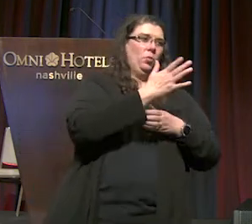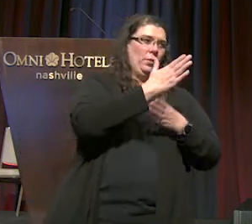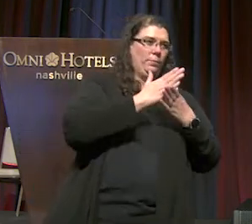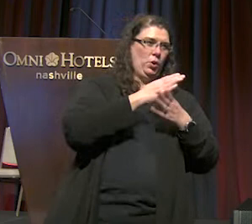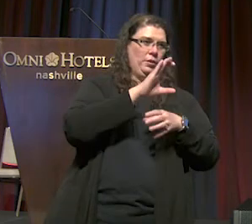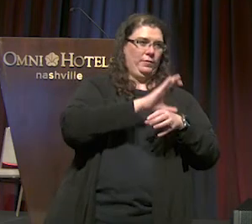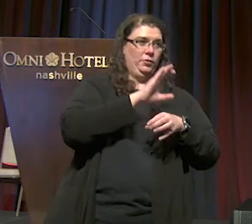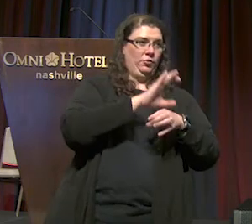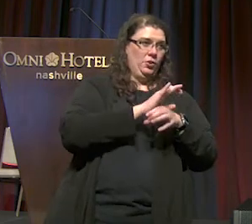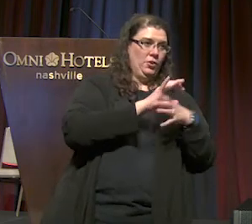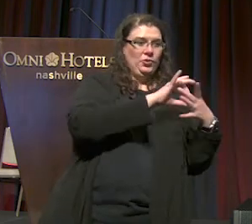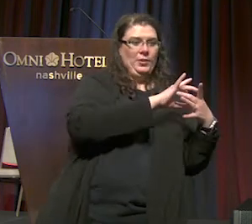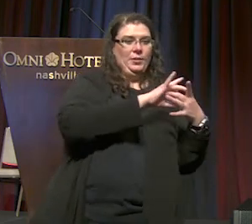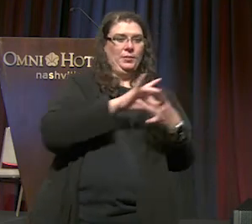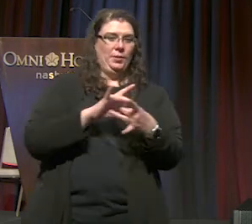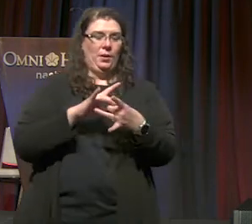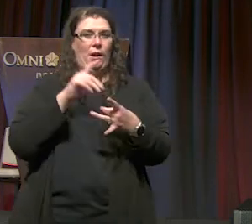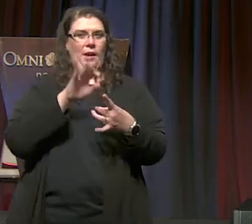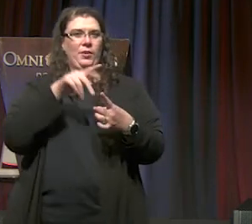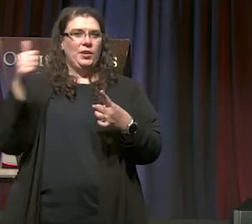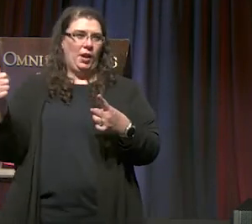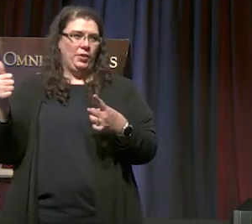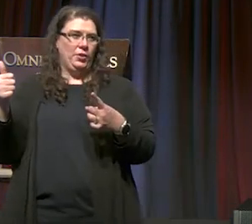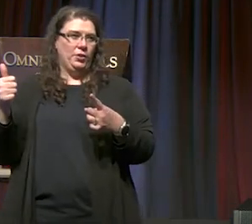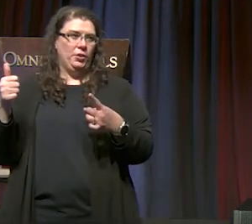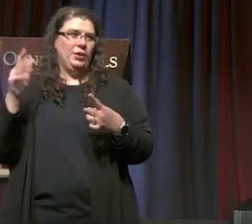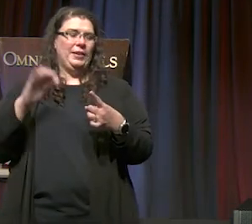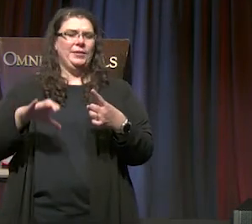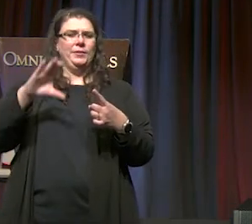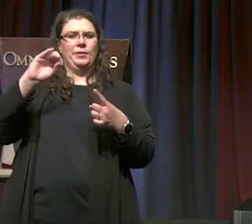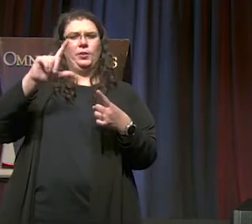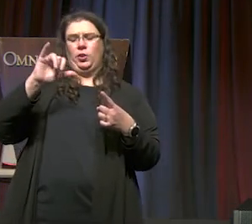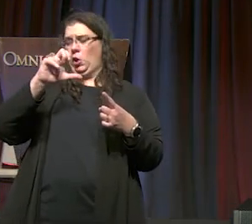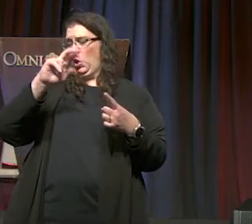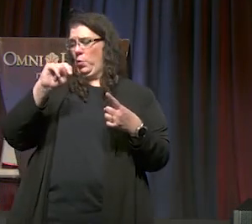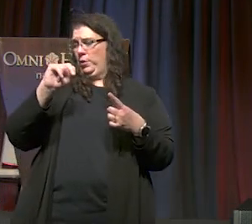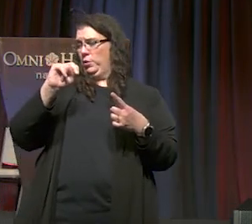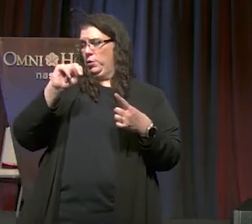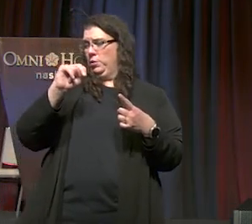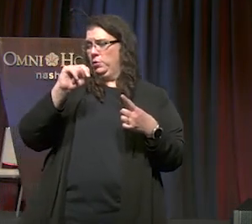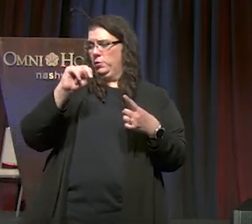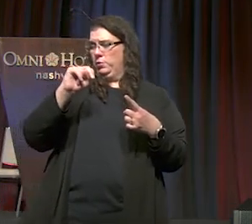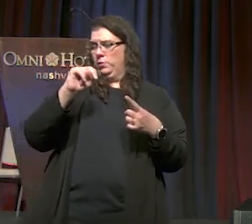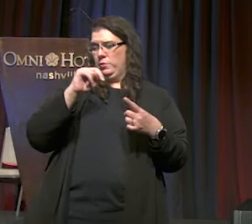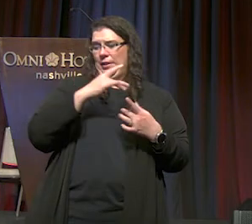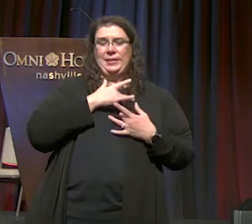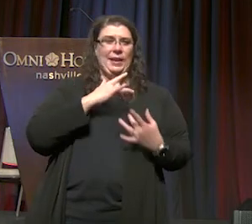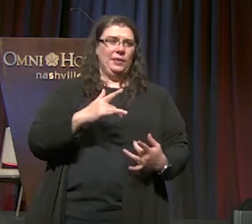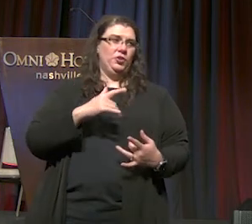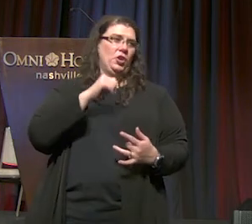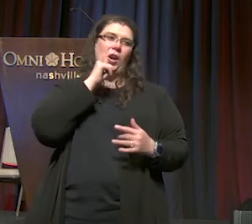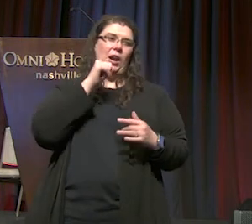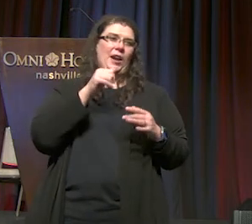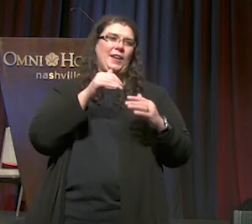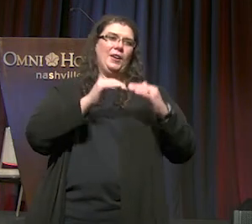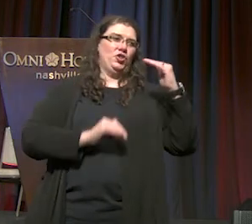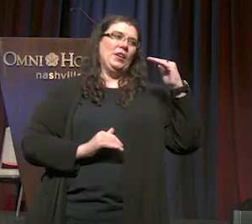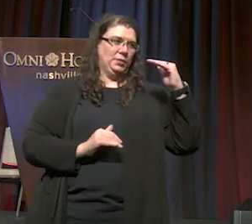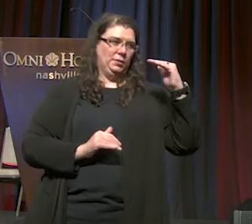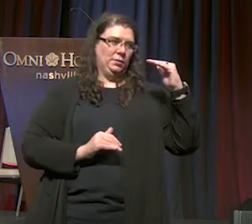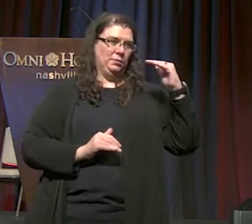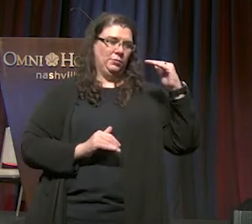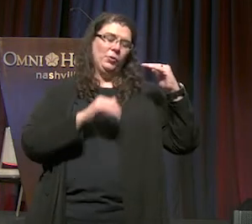mere extension of another is colonial in nature and unjust.